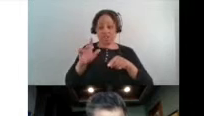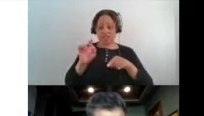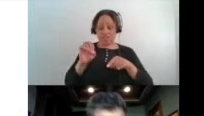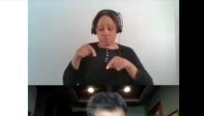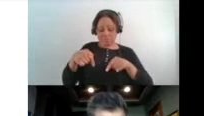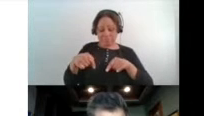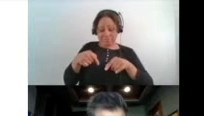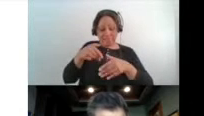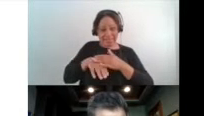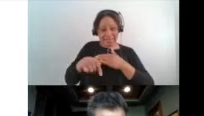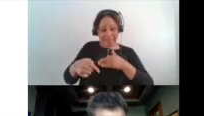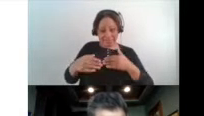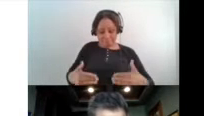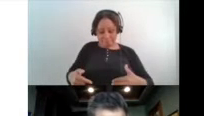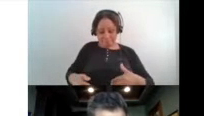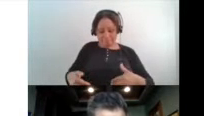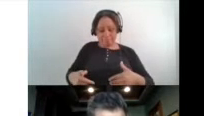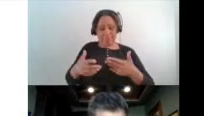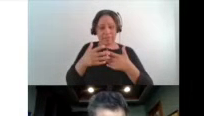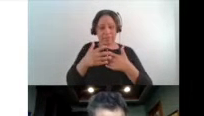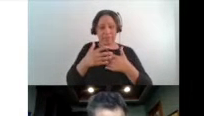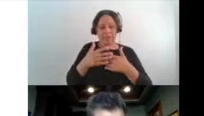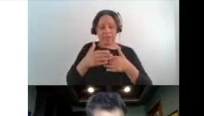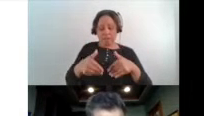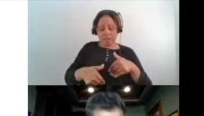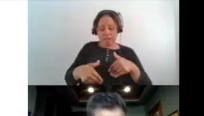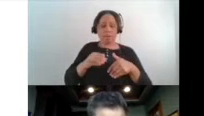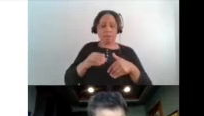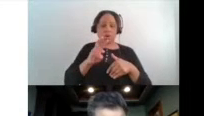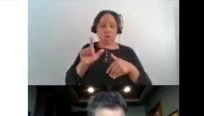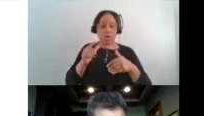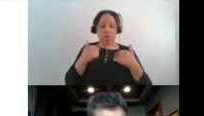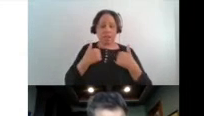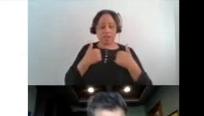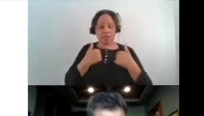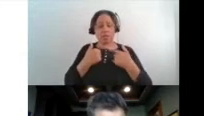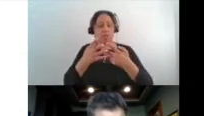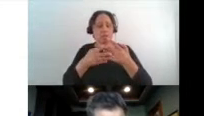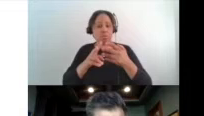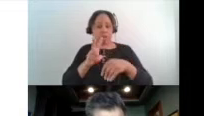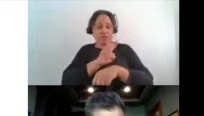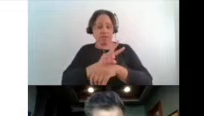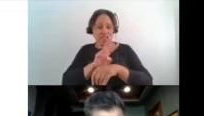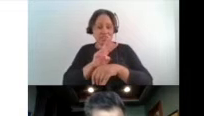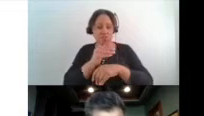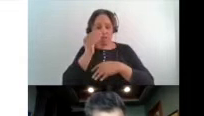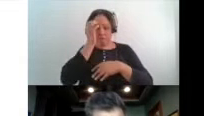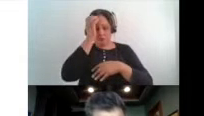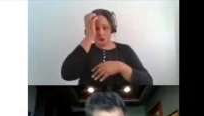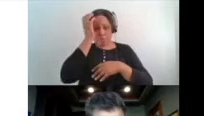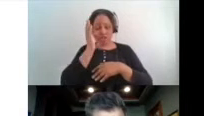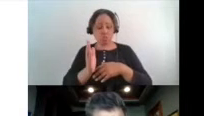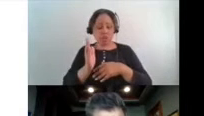lining of the abdominal wall has blood vessels that have garbage in it. That garbage will leave those blood vessels, enter into that